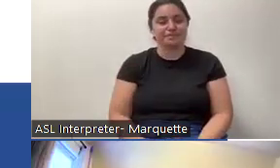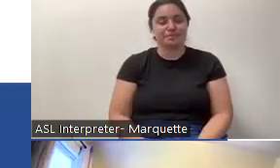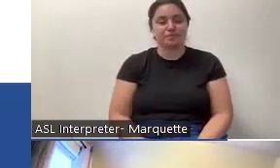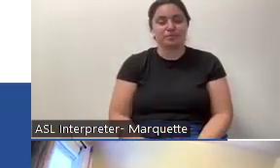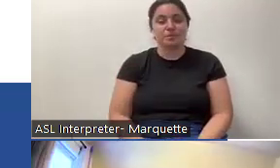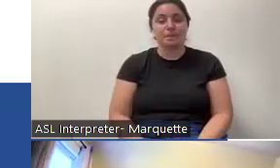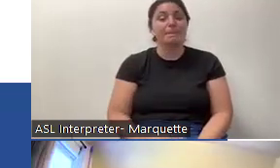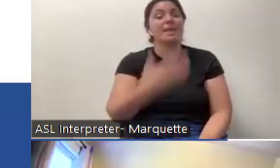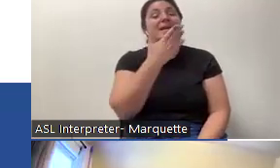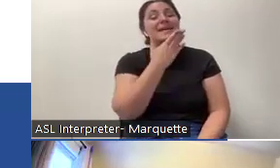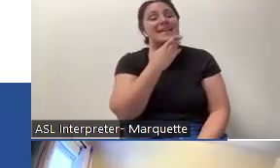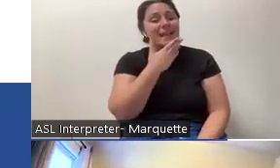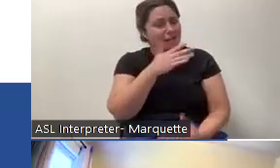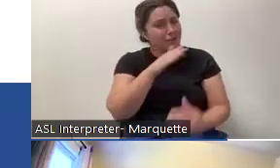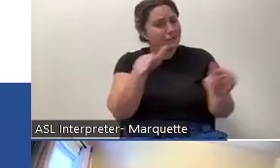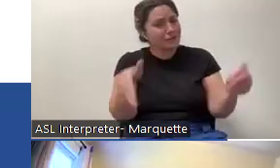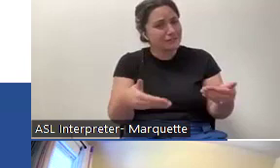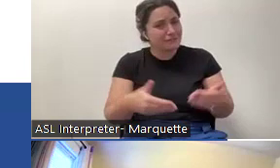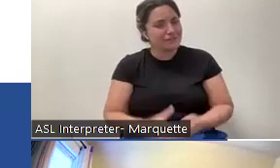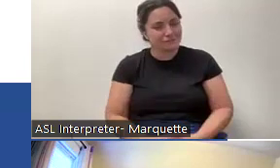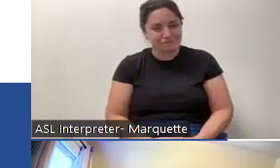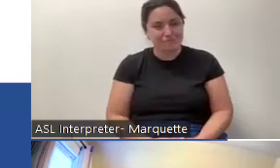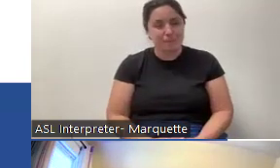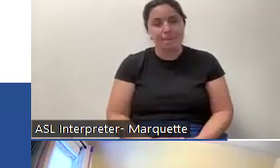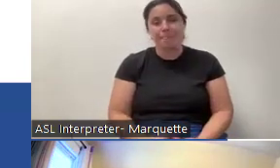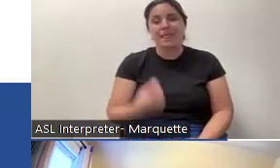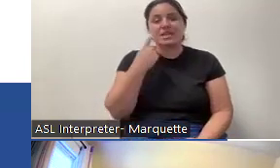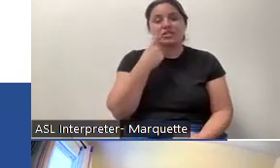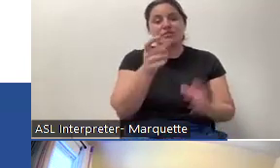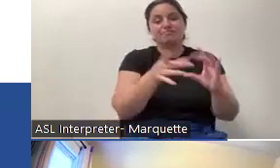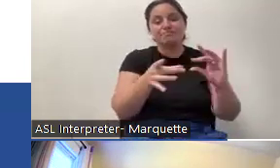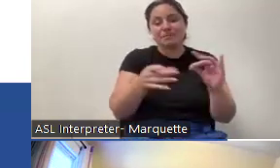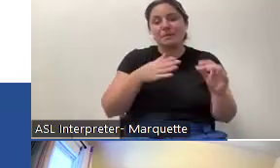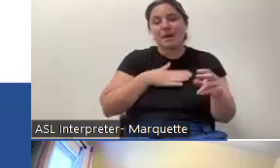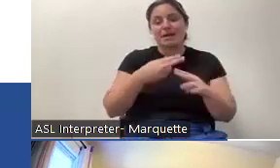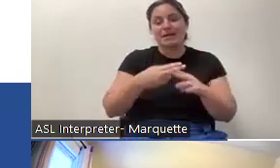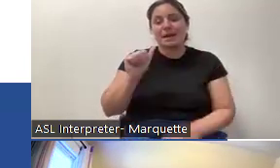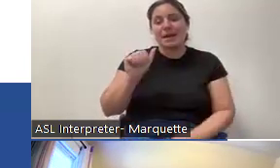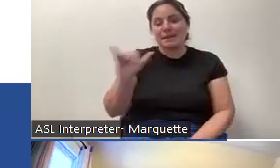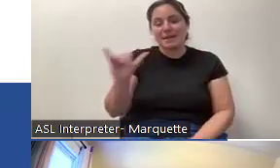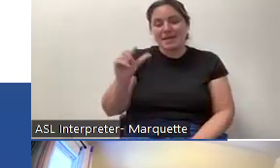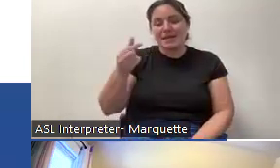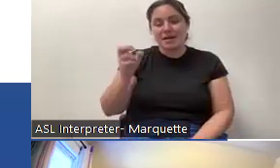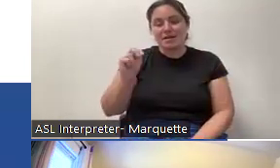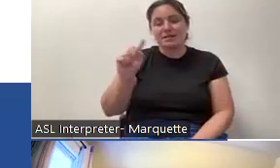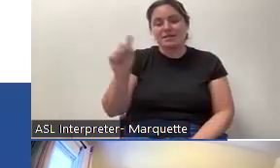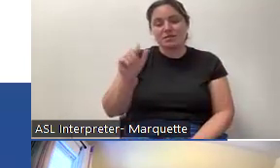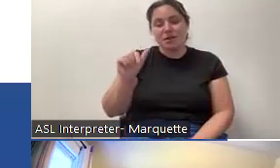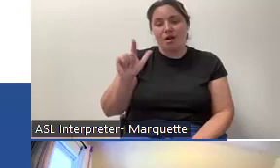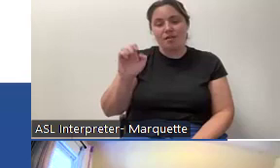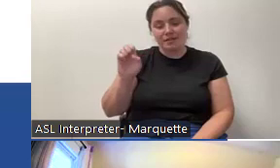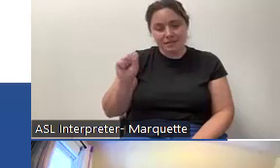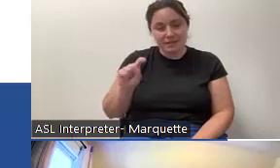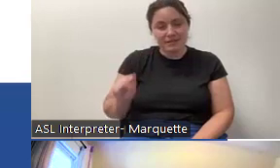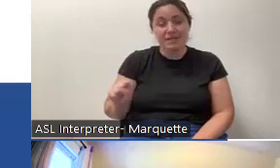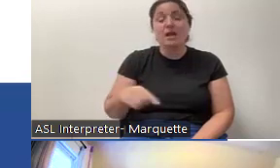Thanks, Megan, for the introduction. As she stated, my name is Amy Gonzalez, and I am the Senior Advisor to the